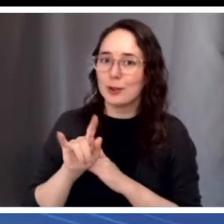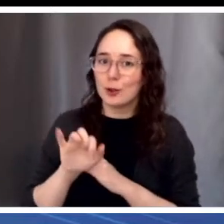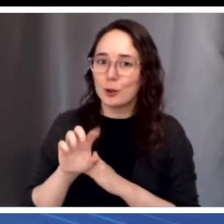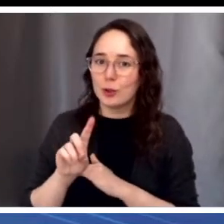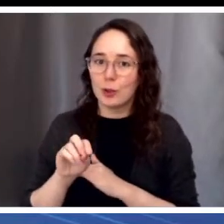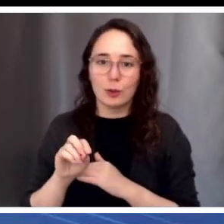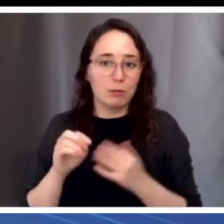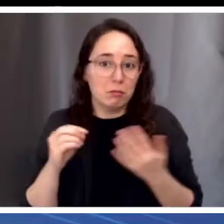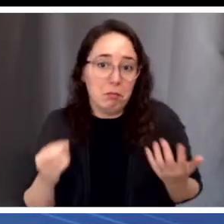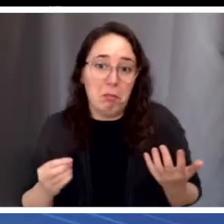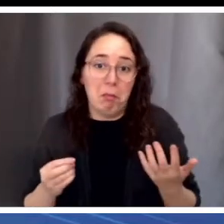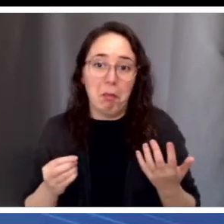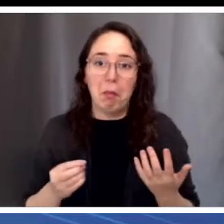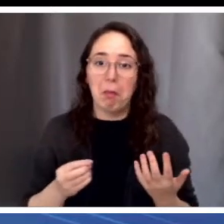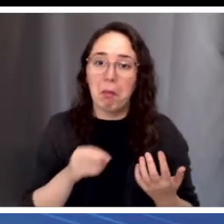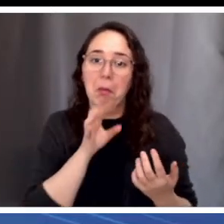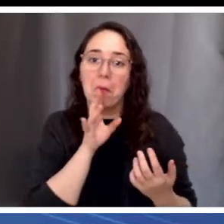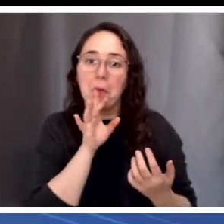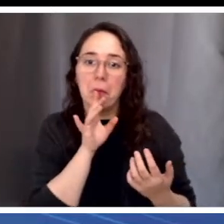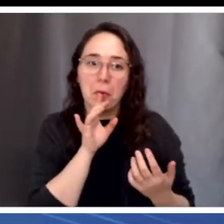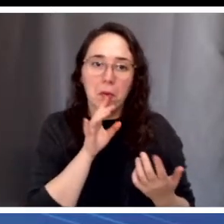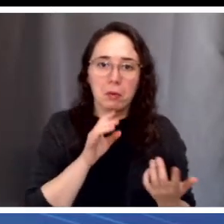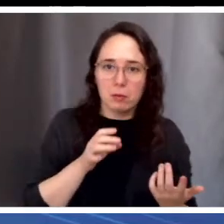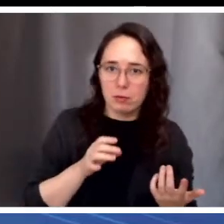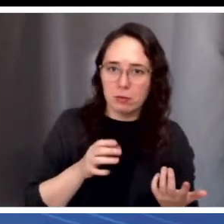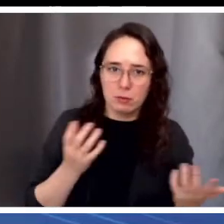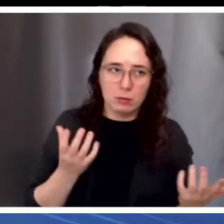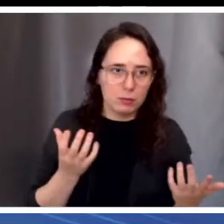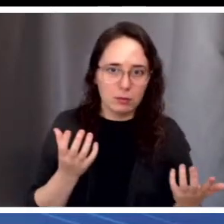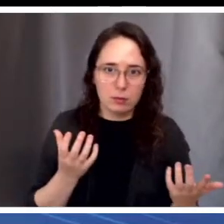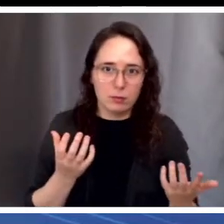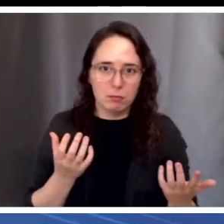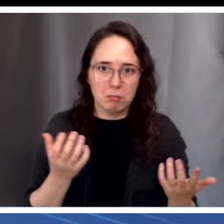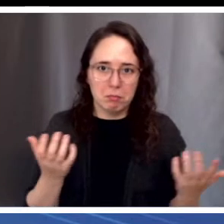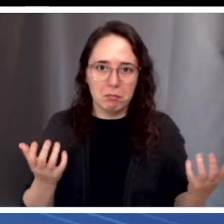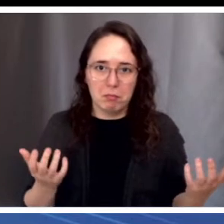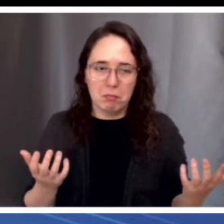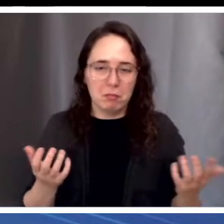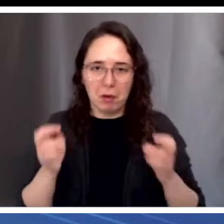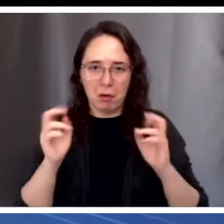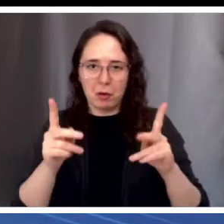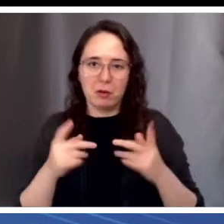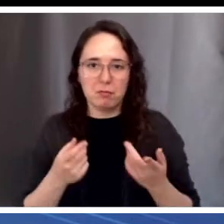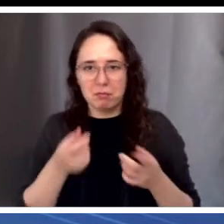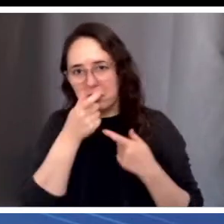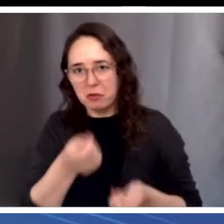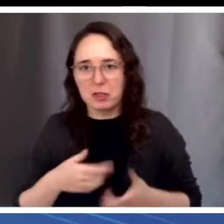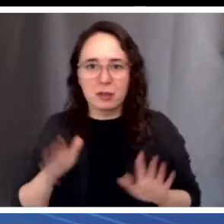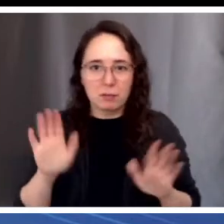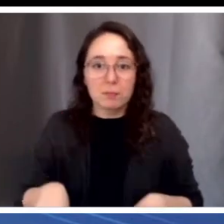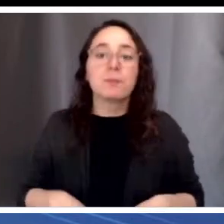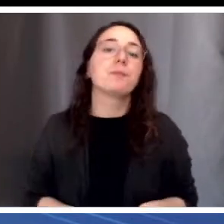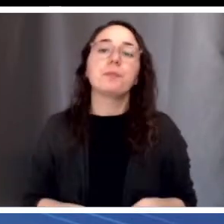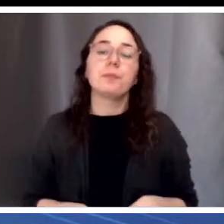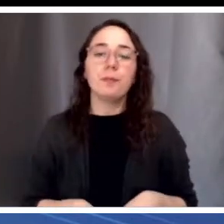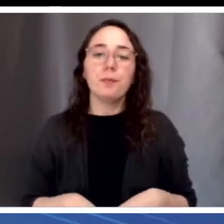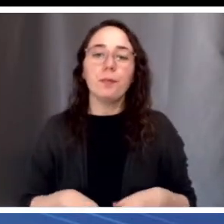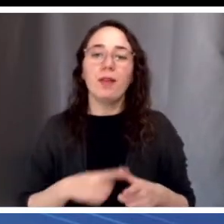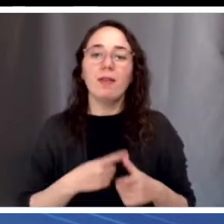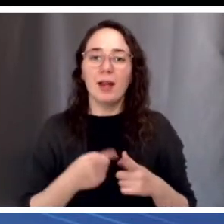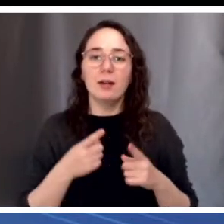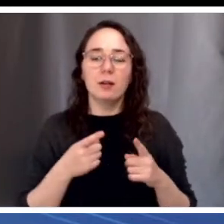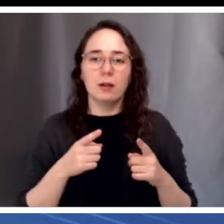voicing it. And I thought, this is very unique. I was given one more opportunity to, to do a full length film called, um,